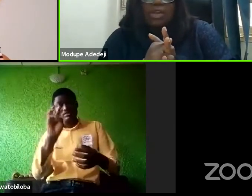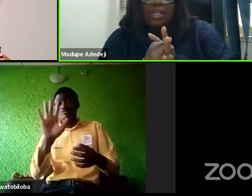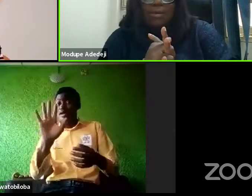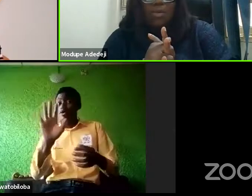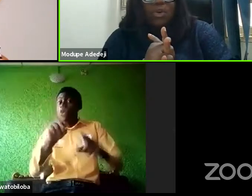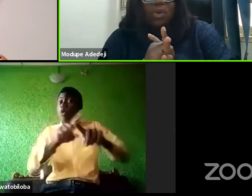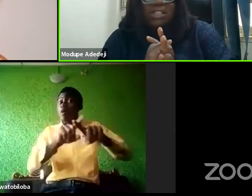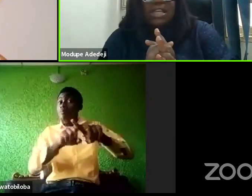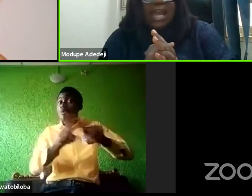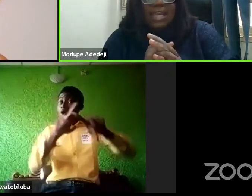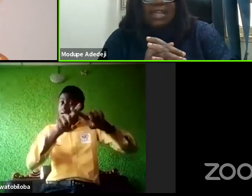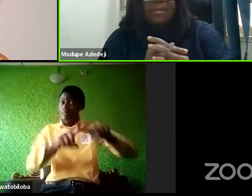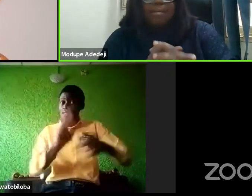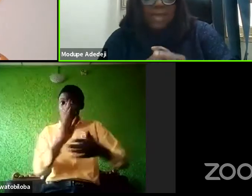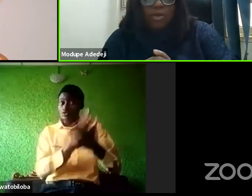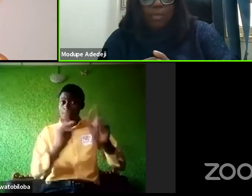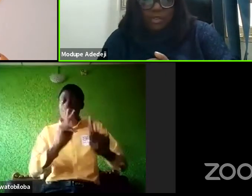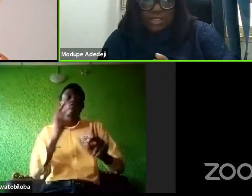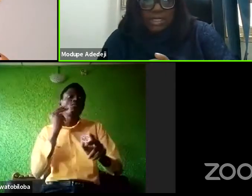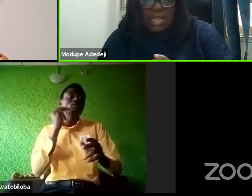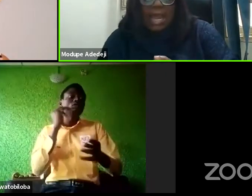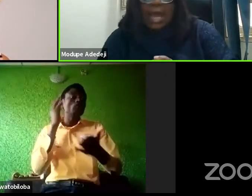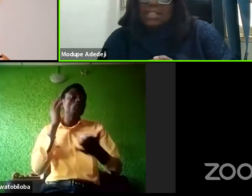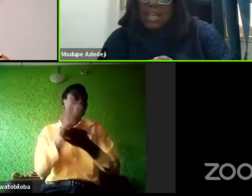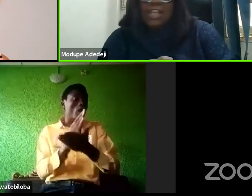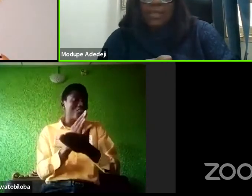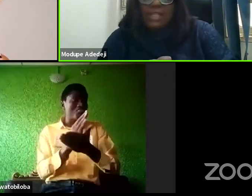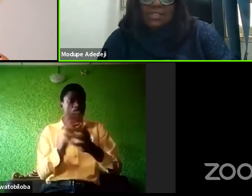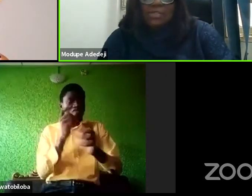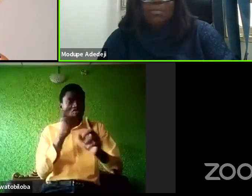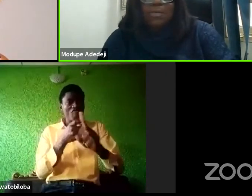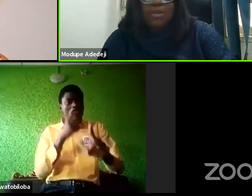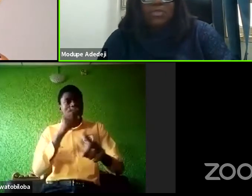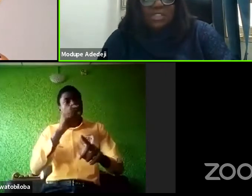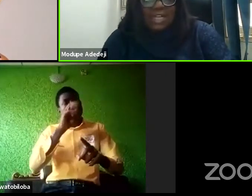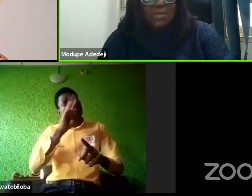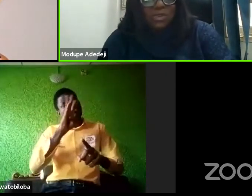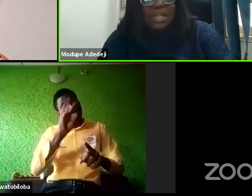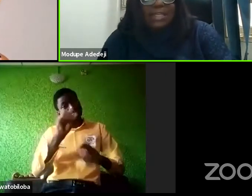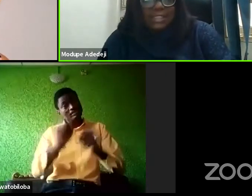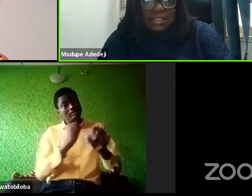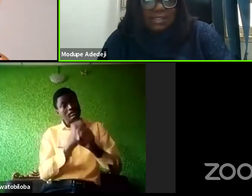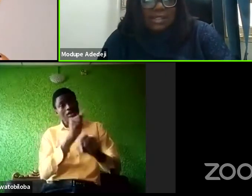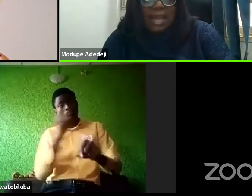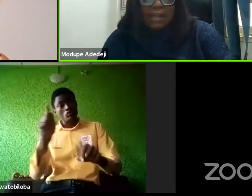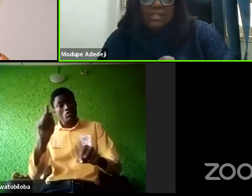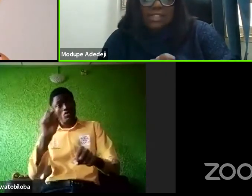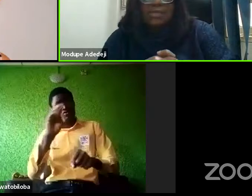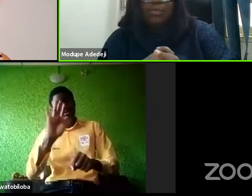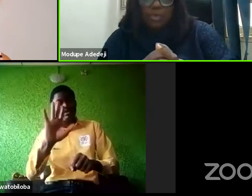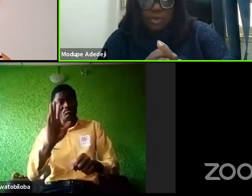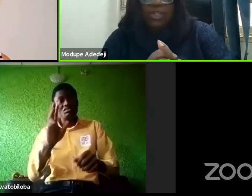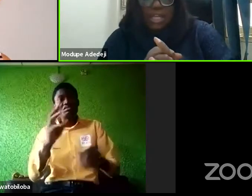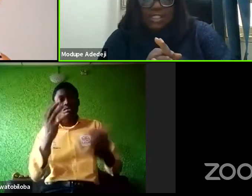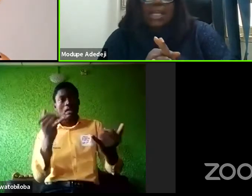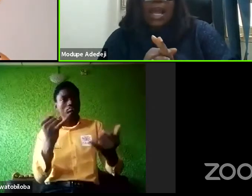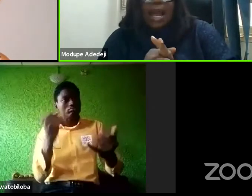45. That one we call it early menopause. And can you imagine, some people even start below that age. I've